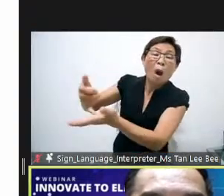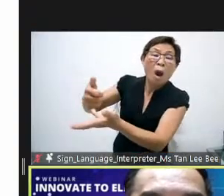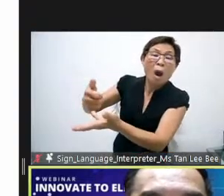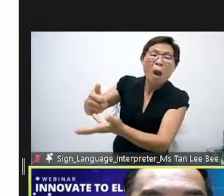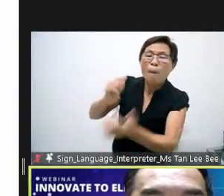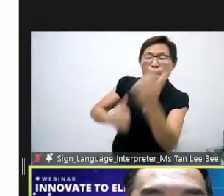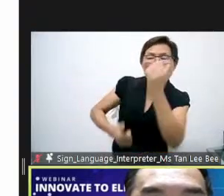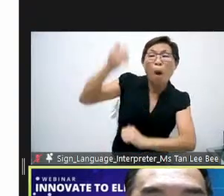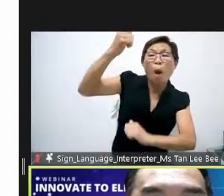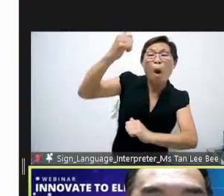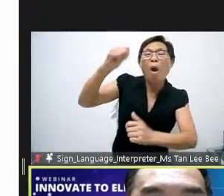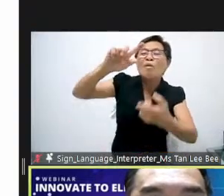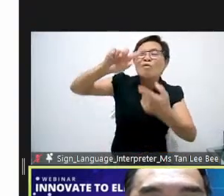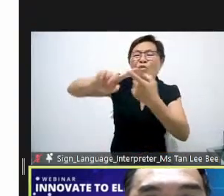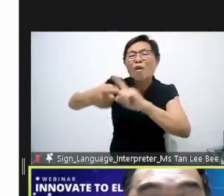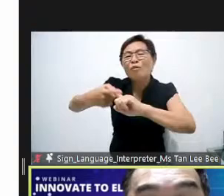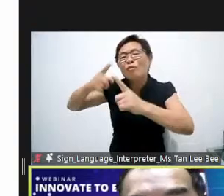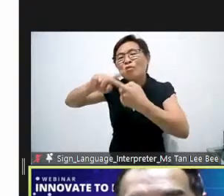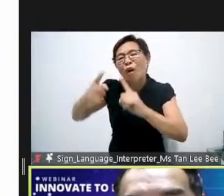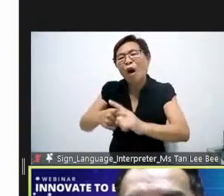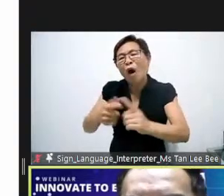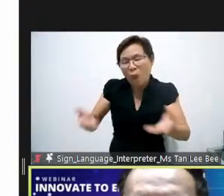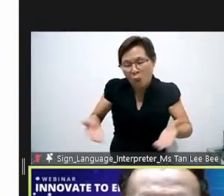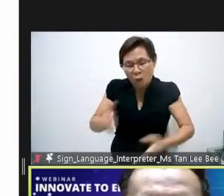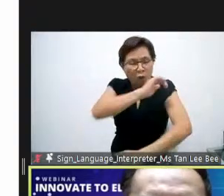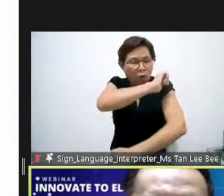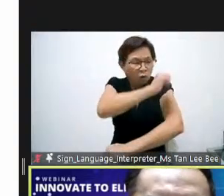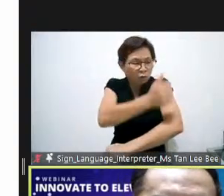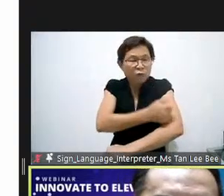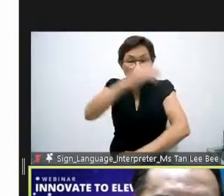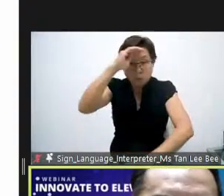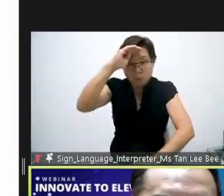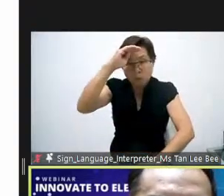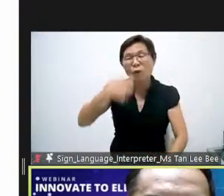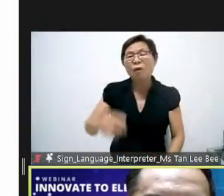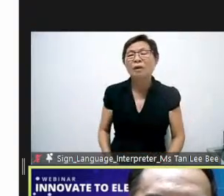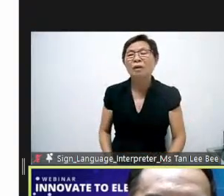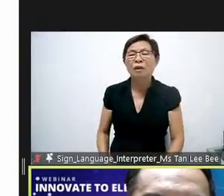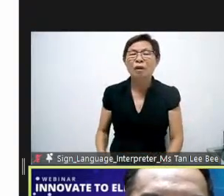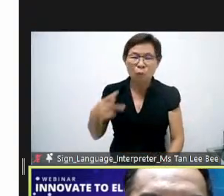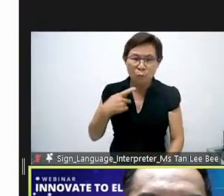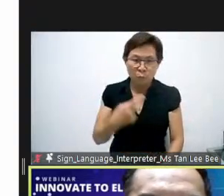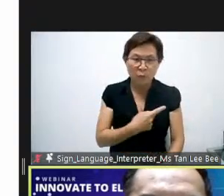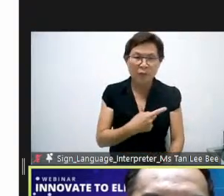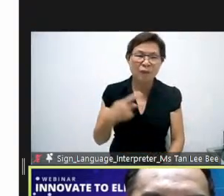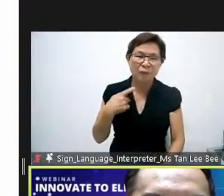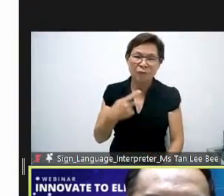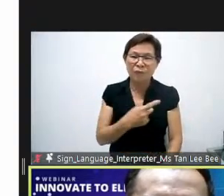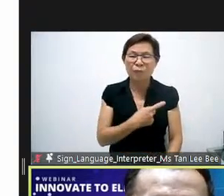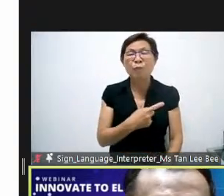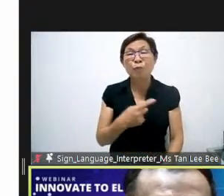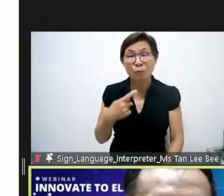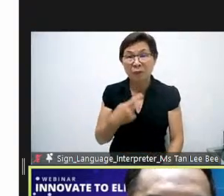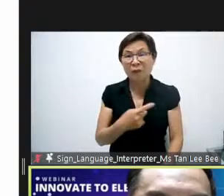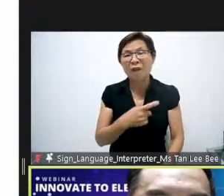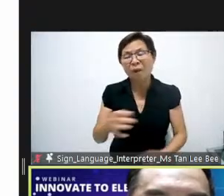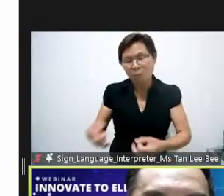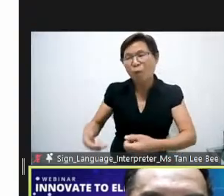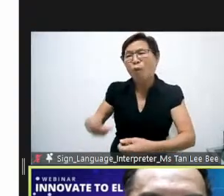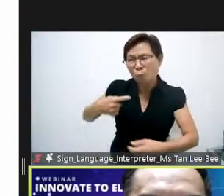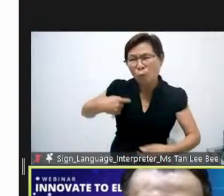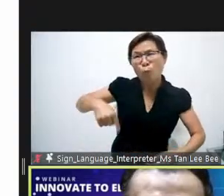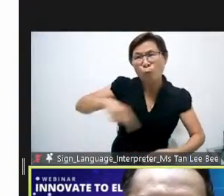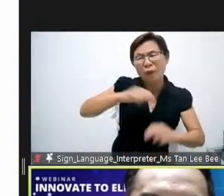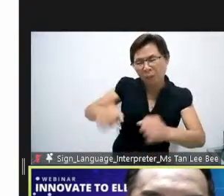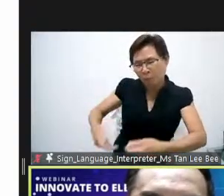most friendly local authority in Johor. So that's all the things that we can take the opportunities